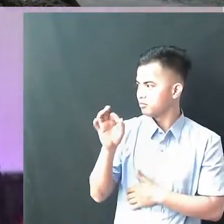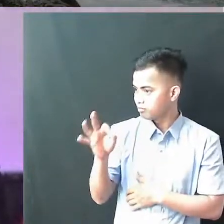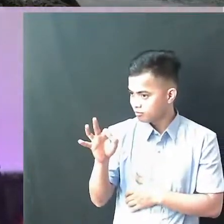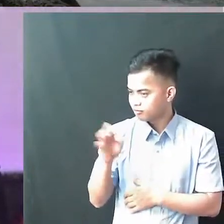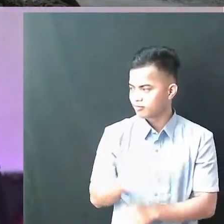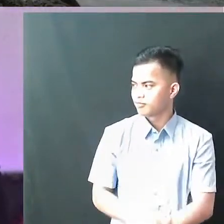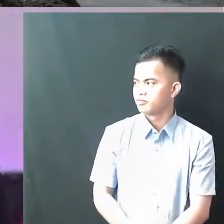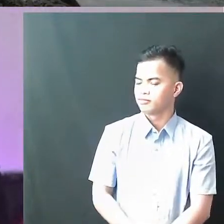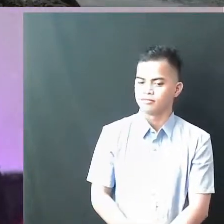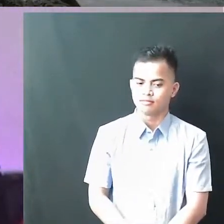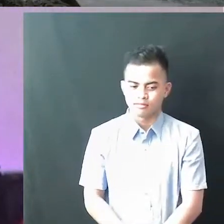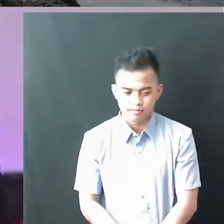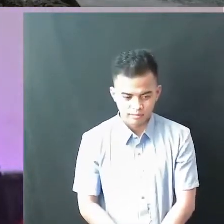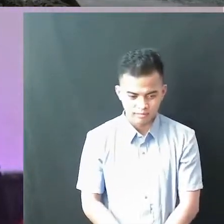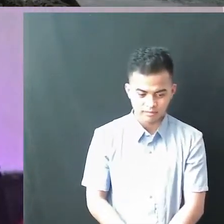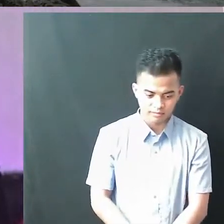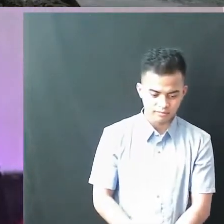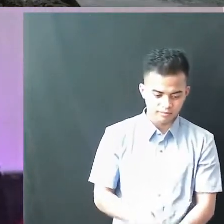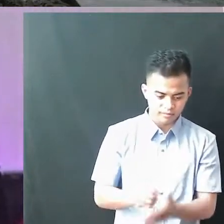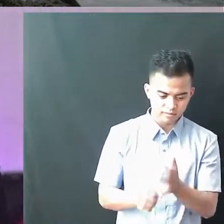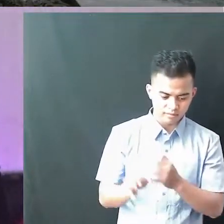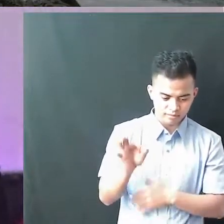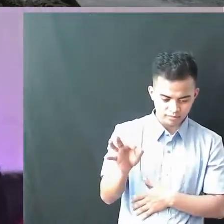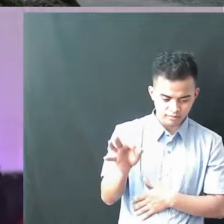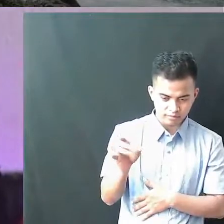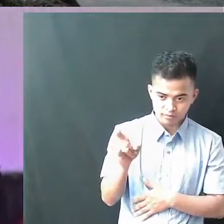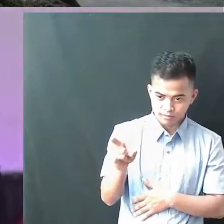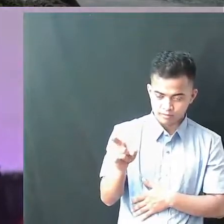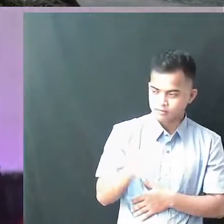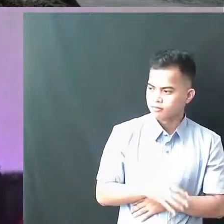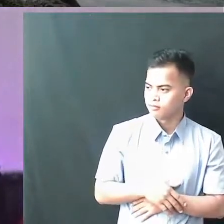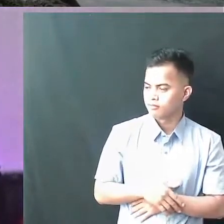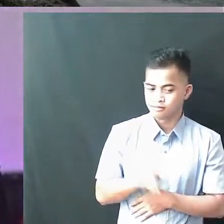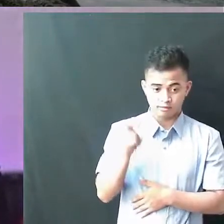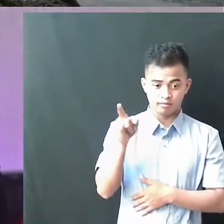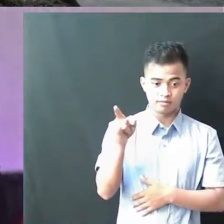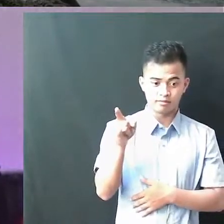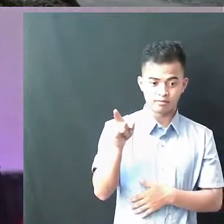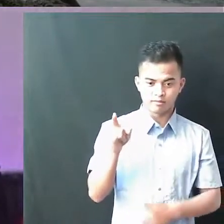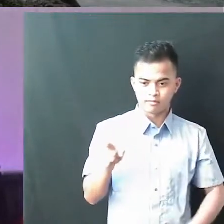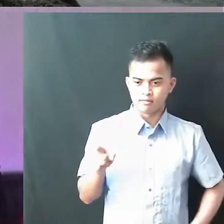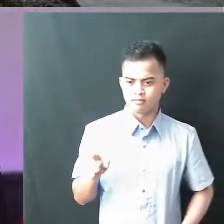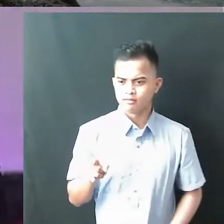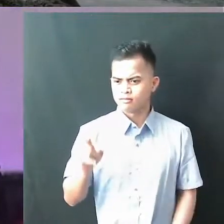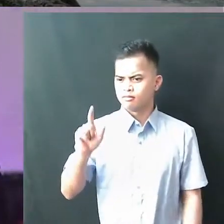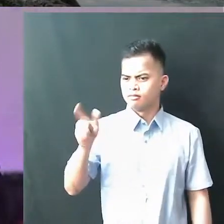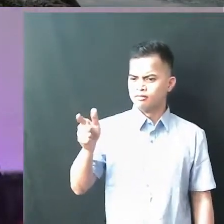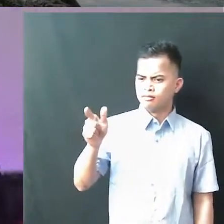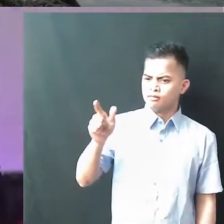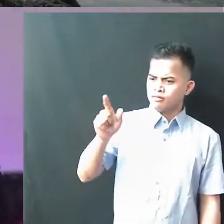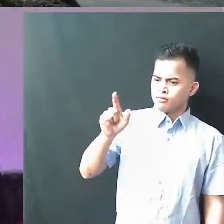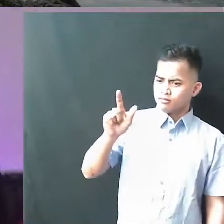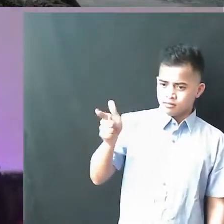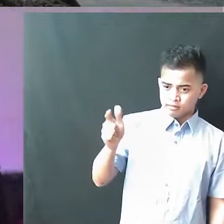1 Corinthians chapter 9. And we read in verse 20 to